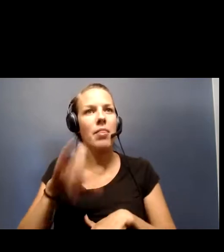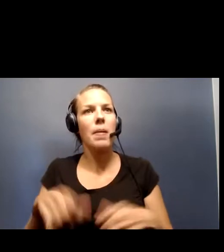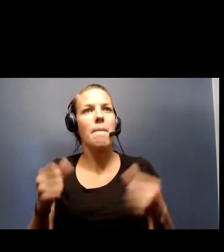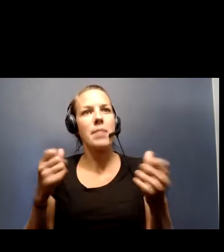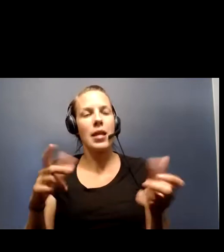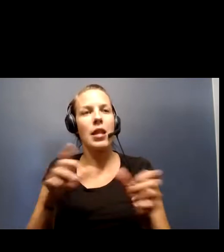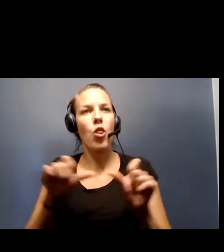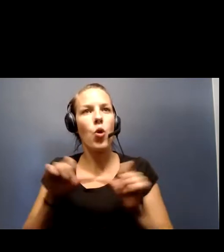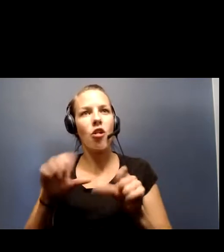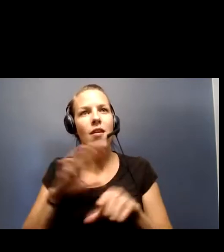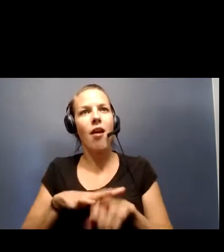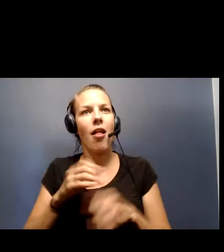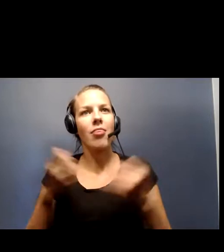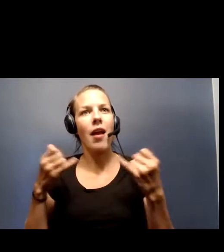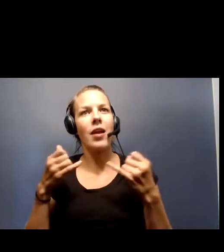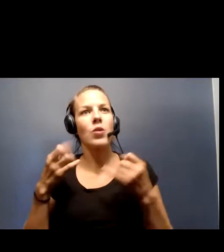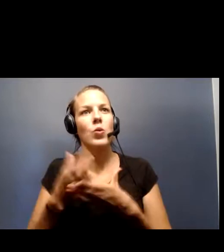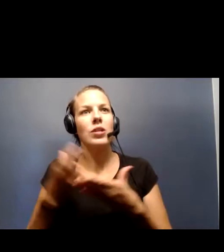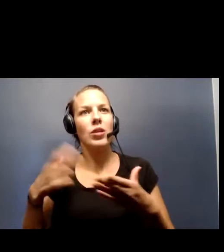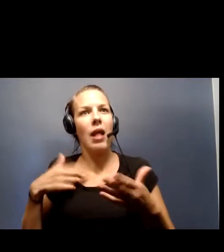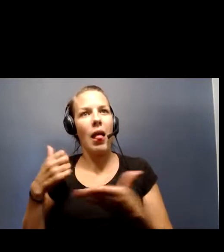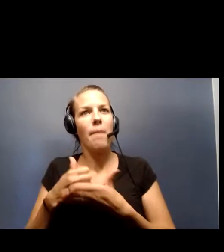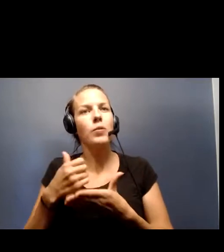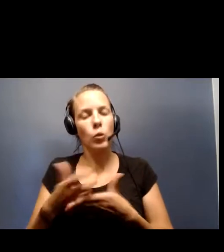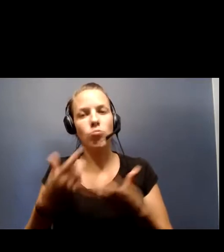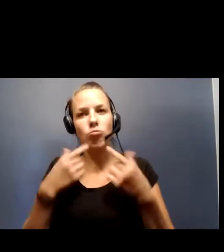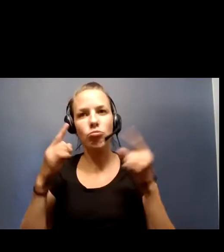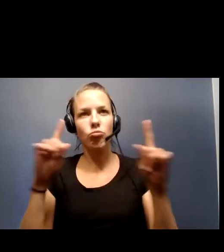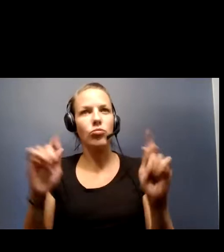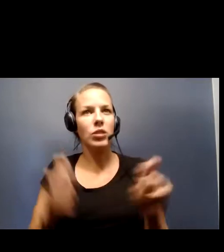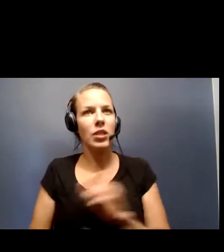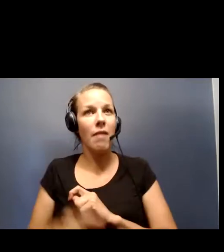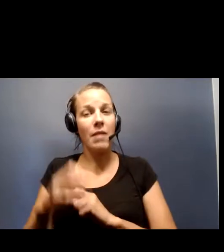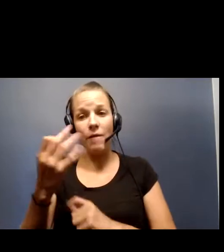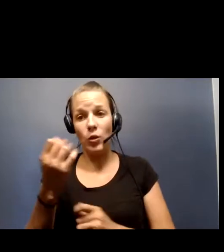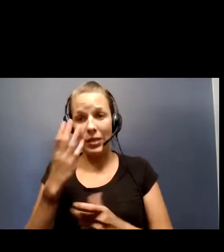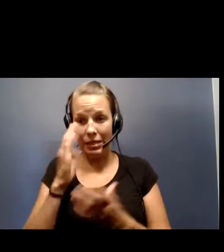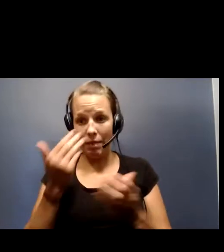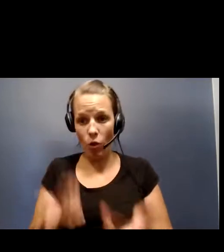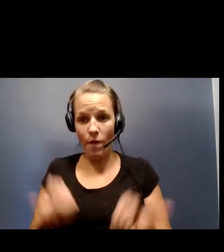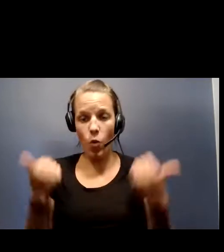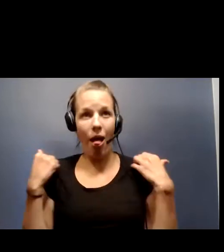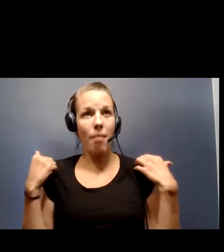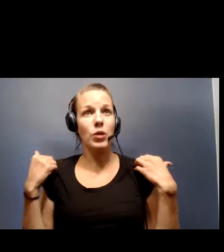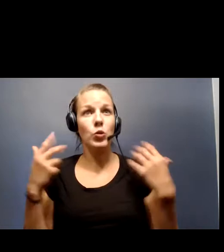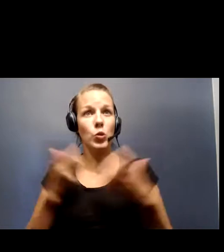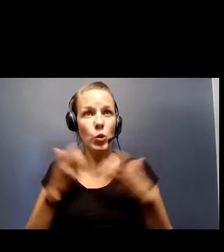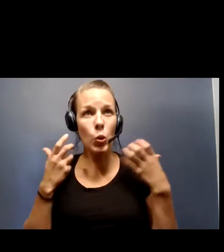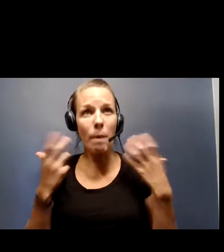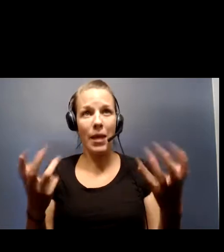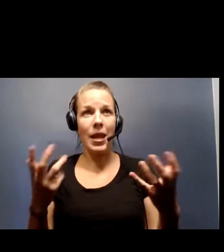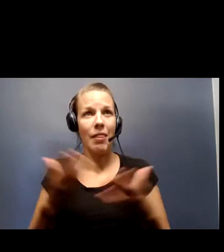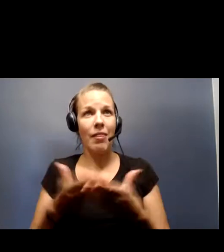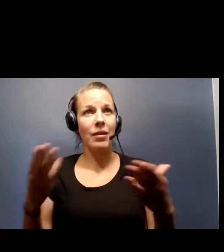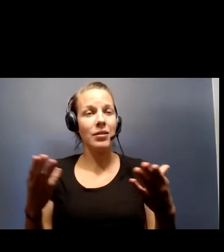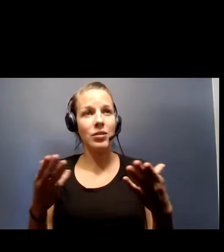and online resources that can help you achieve these changes. And if it seems overwhelming that there's just too many things that you would